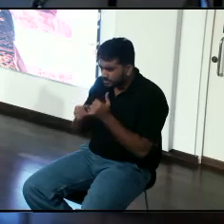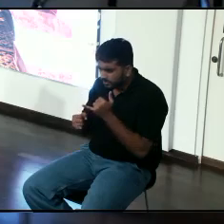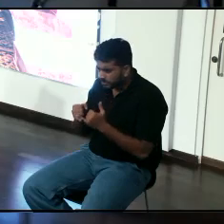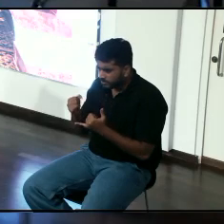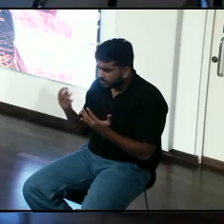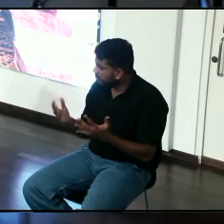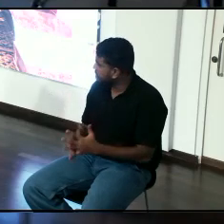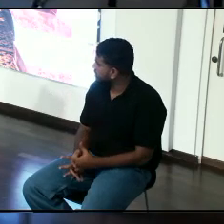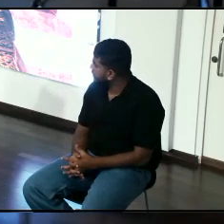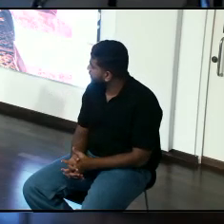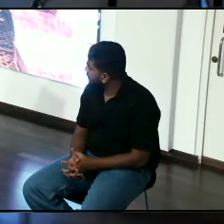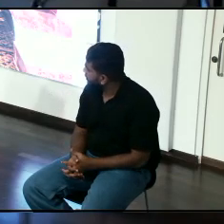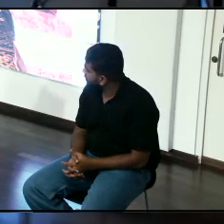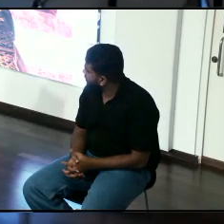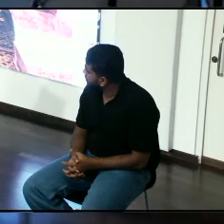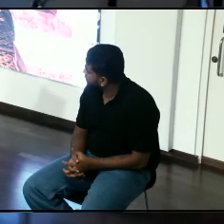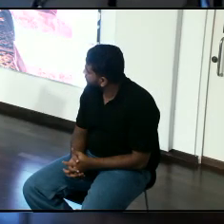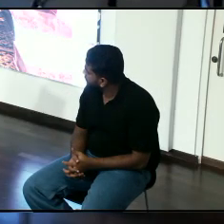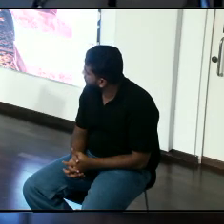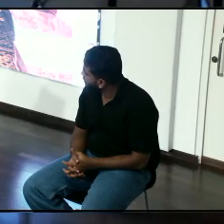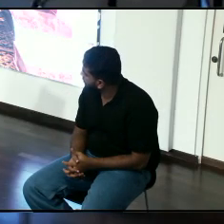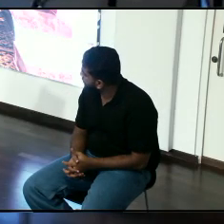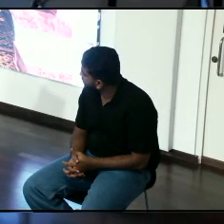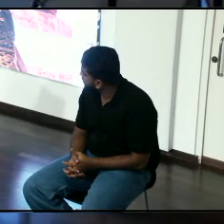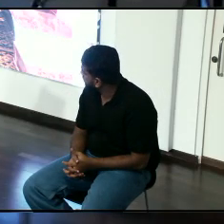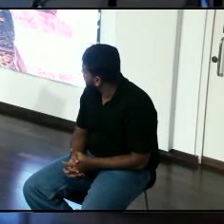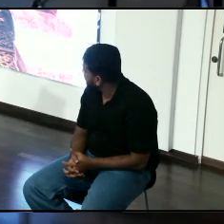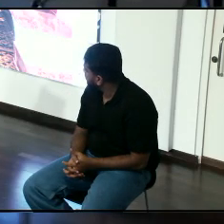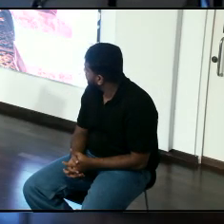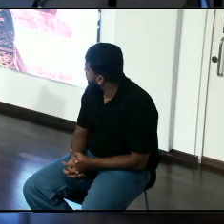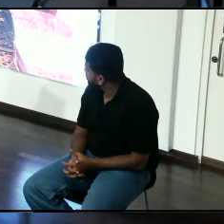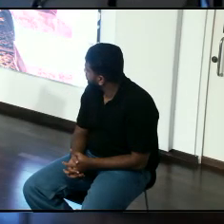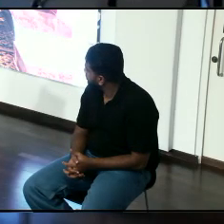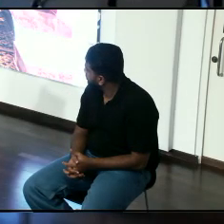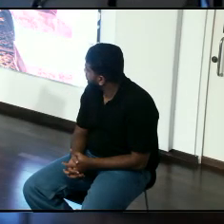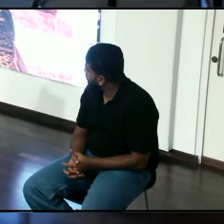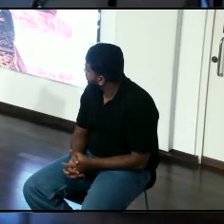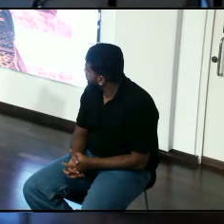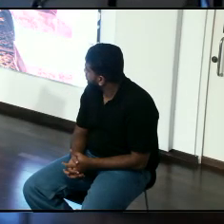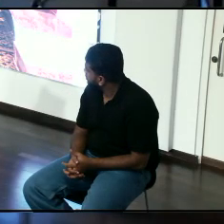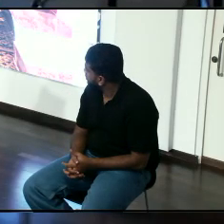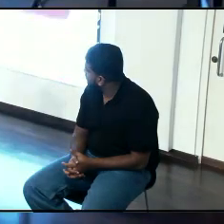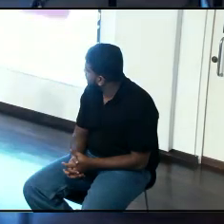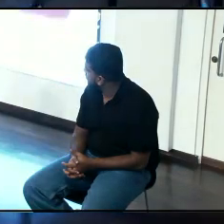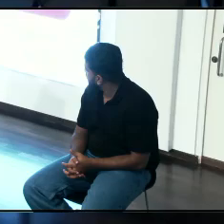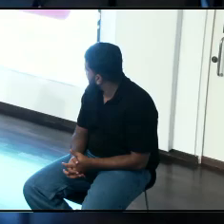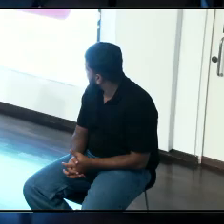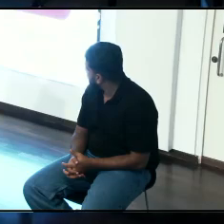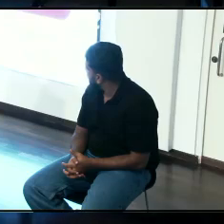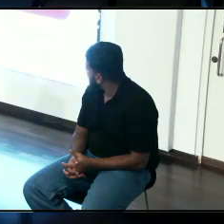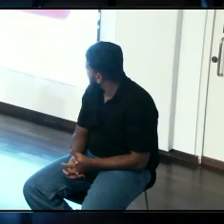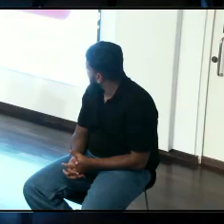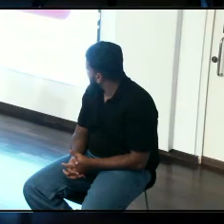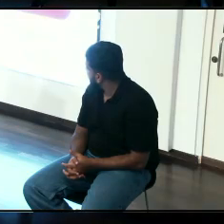you? You said some of it to begin with, but...